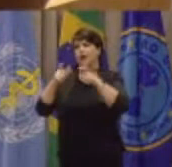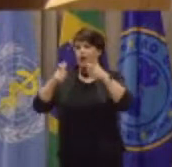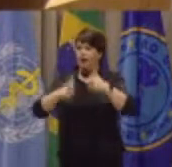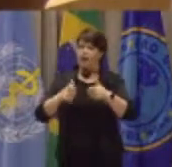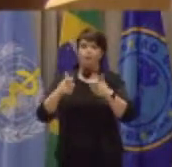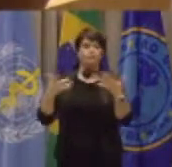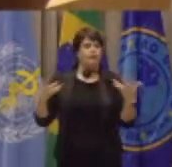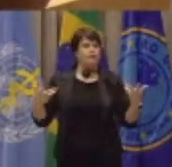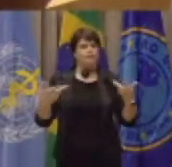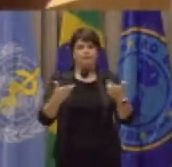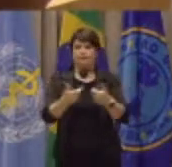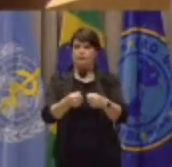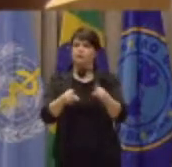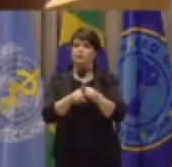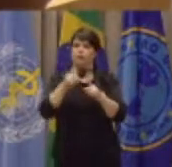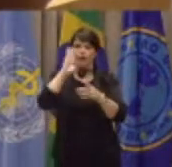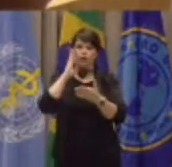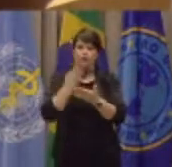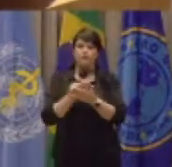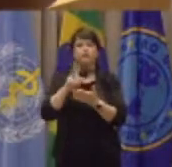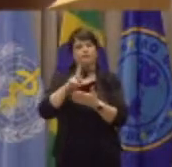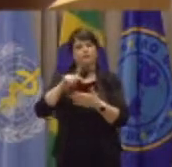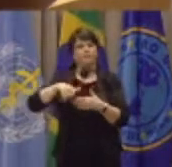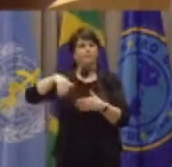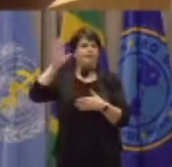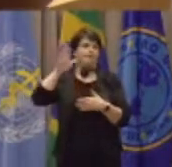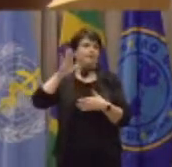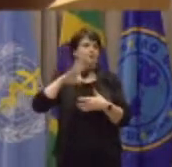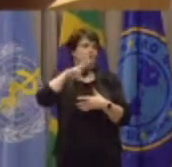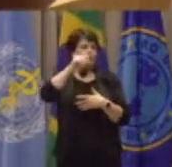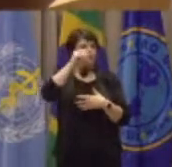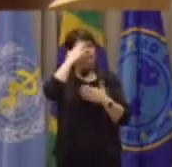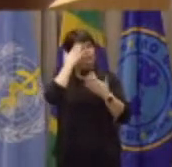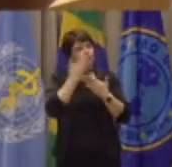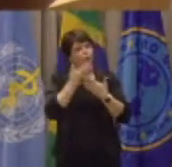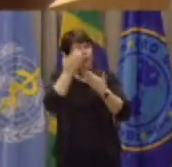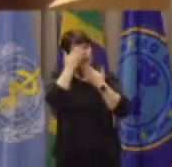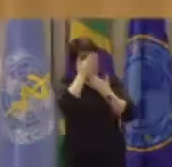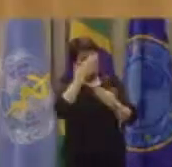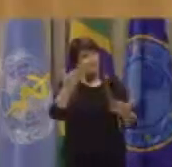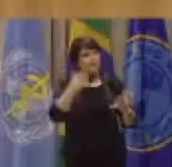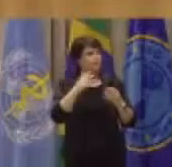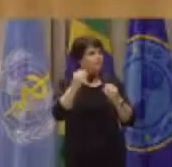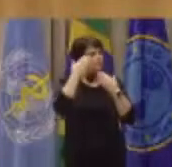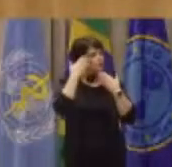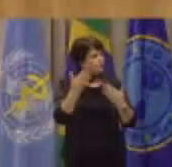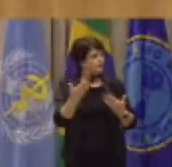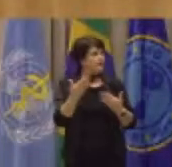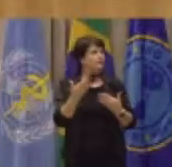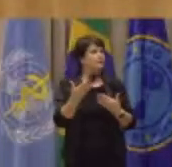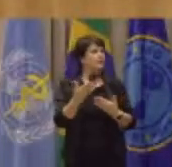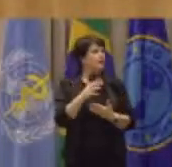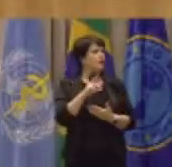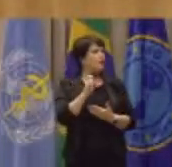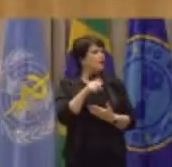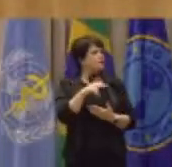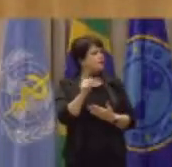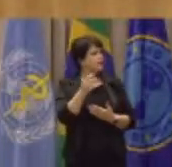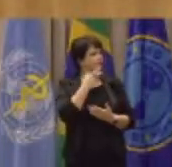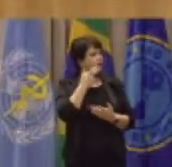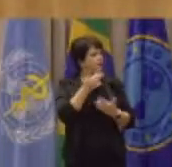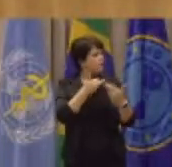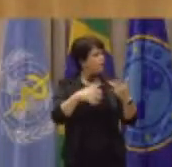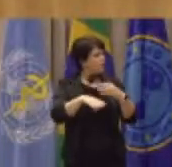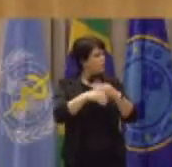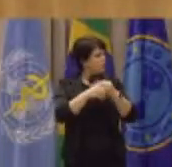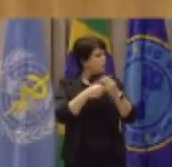we have a global circuit which is very good that give us trust to follow up. Thank